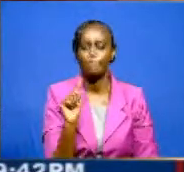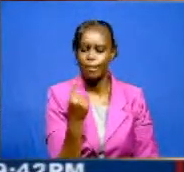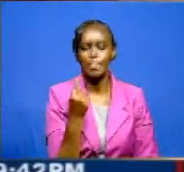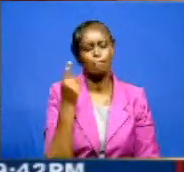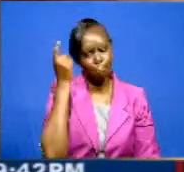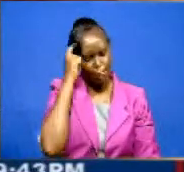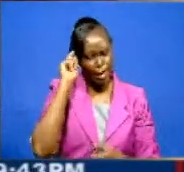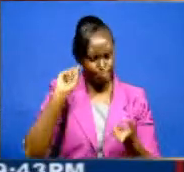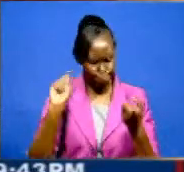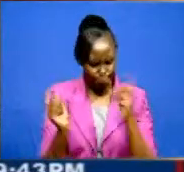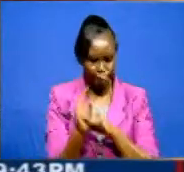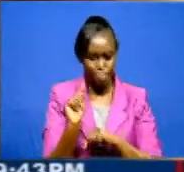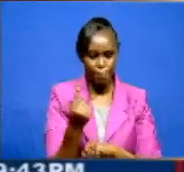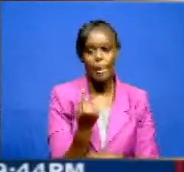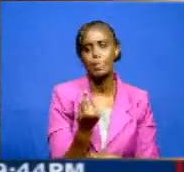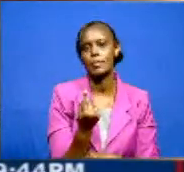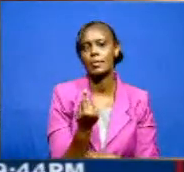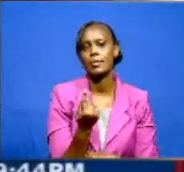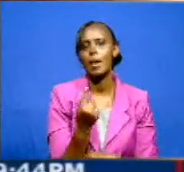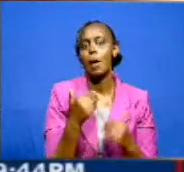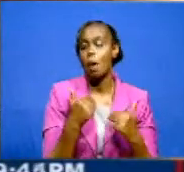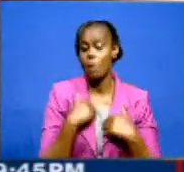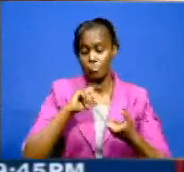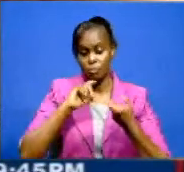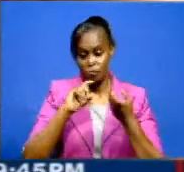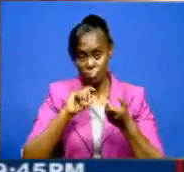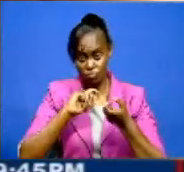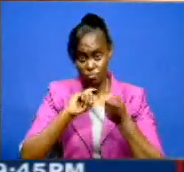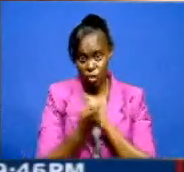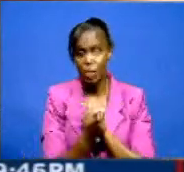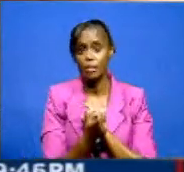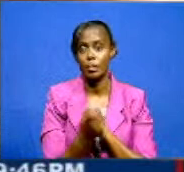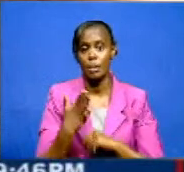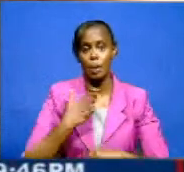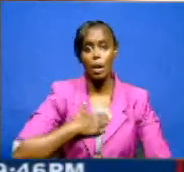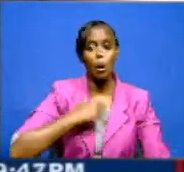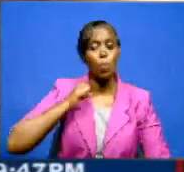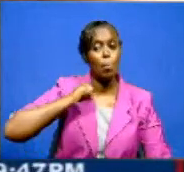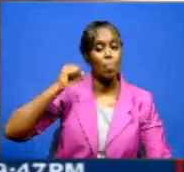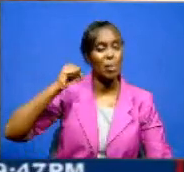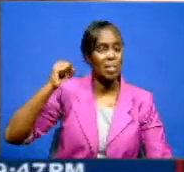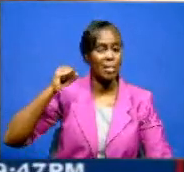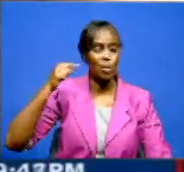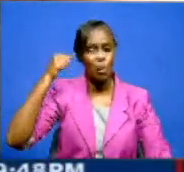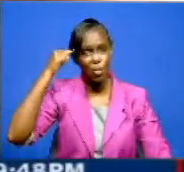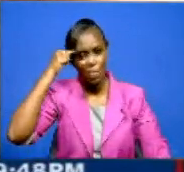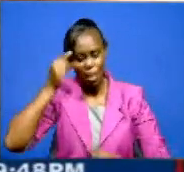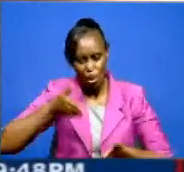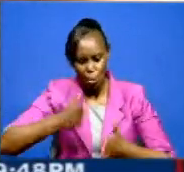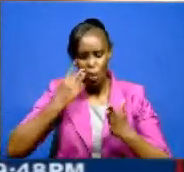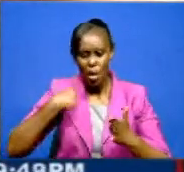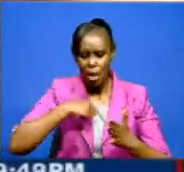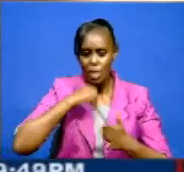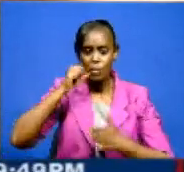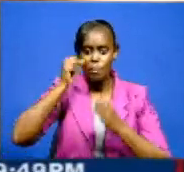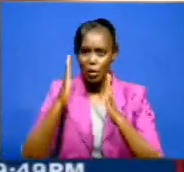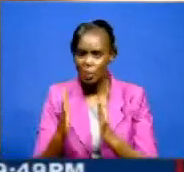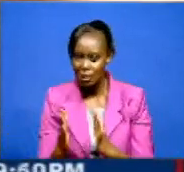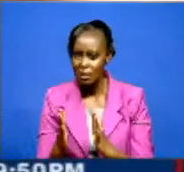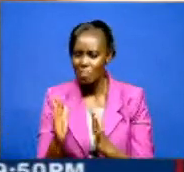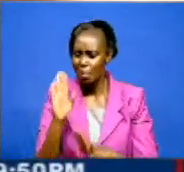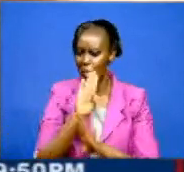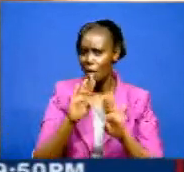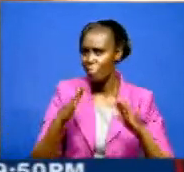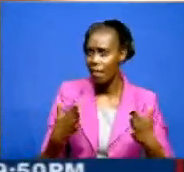Speaker, is first of all we have got to change our political thinking. The way as politicians we